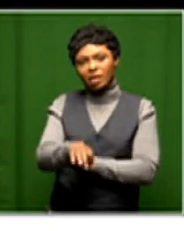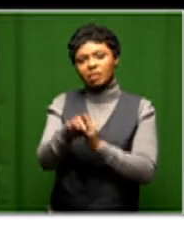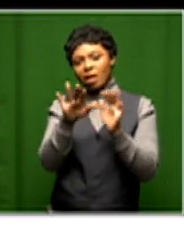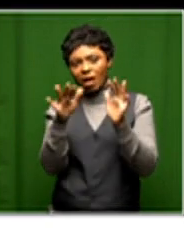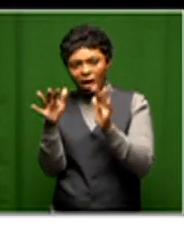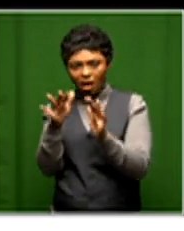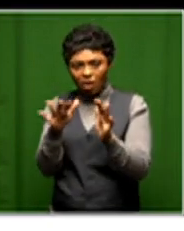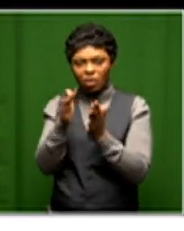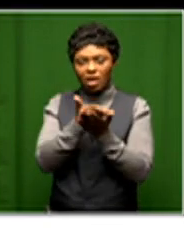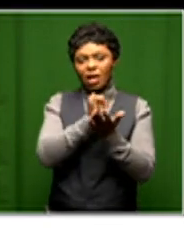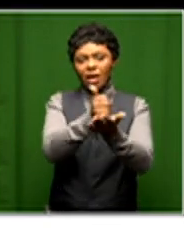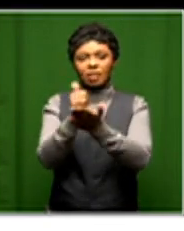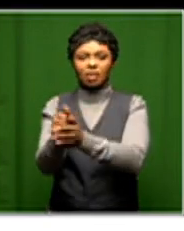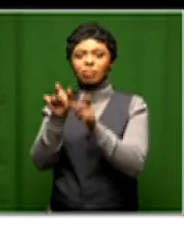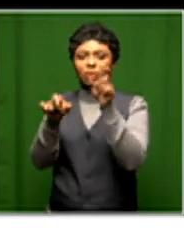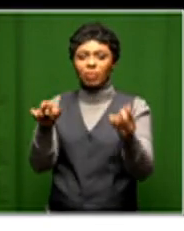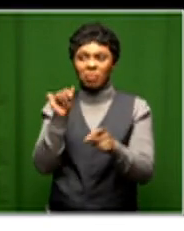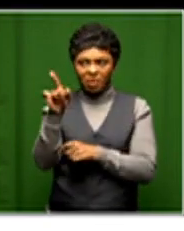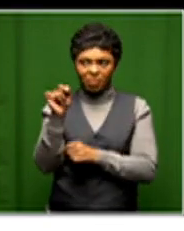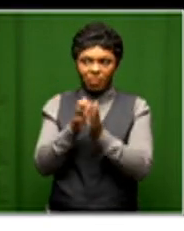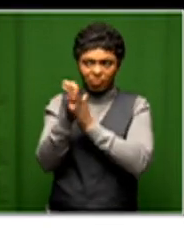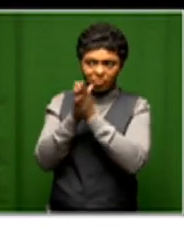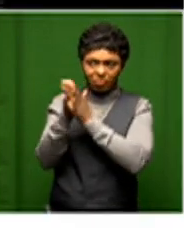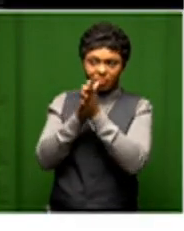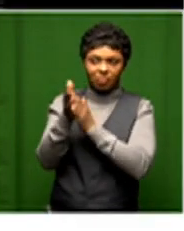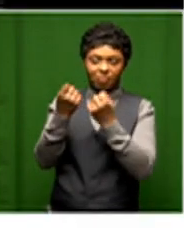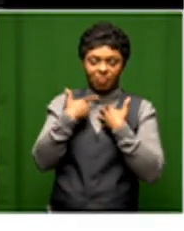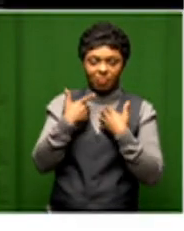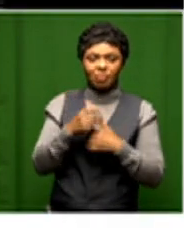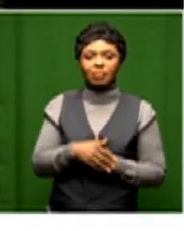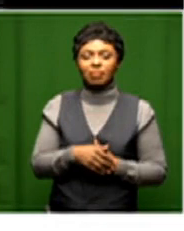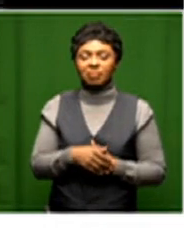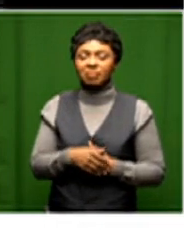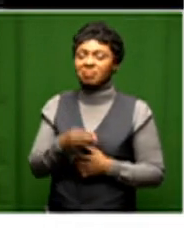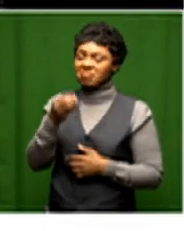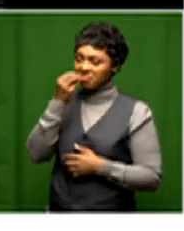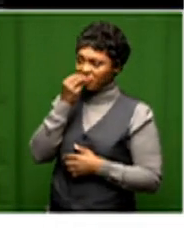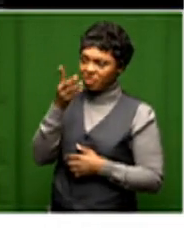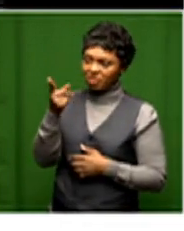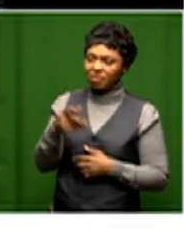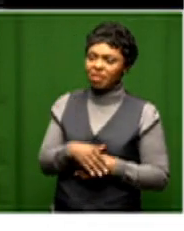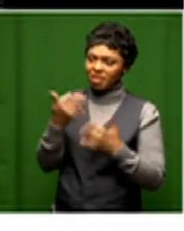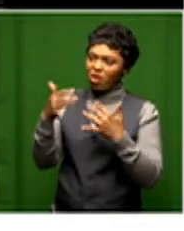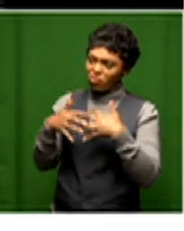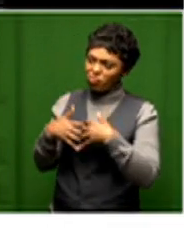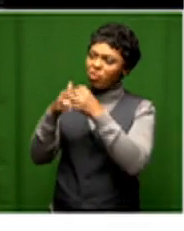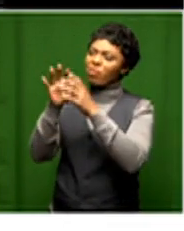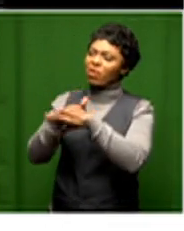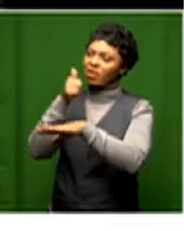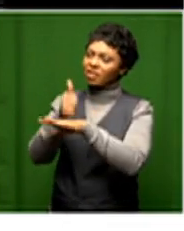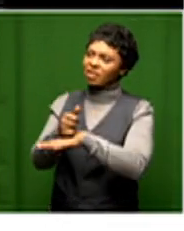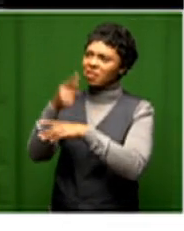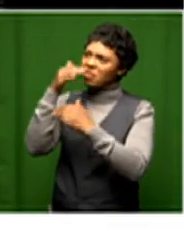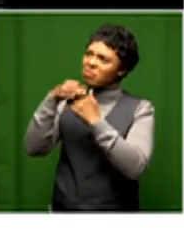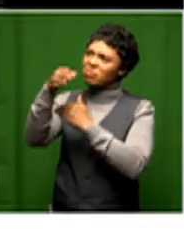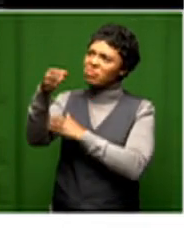at a grassroots level. Yeah. So that's what motivated me. That's wonderful. That's really lovely. But so now that you have this foundation, what are you hoping to achieve